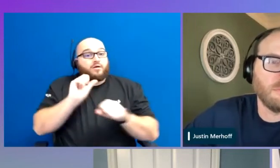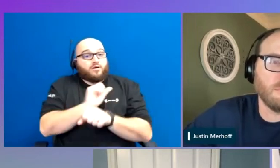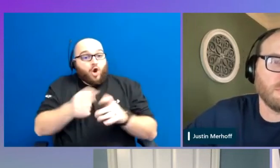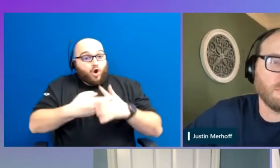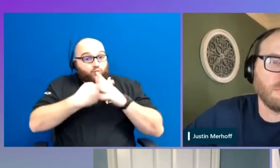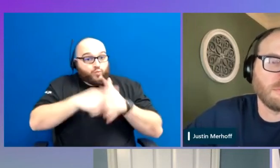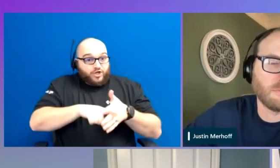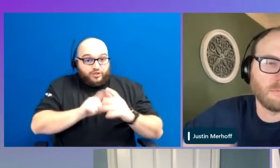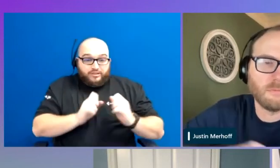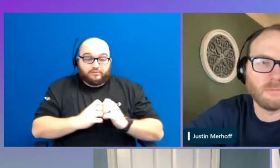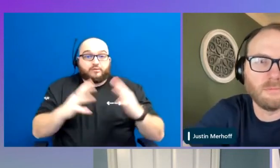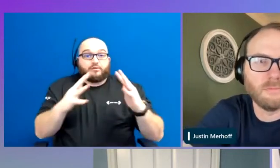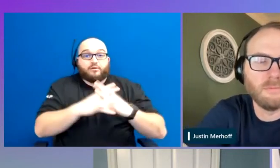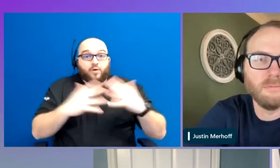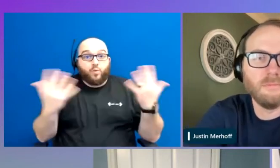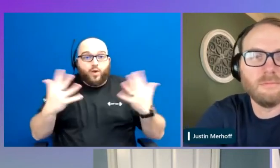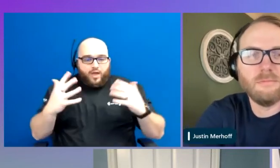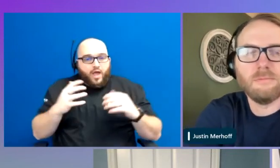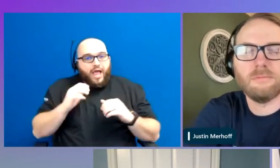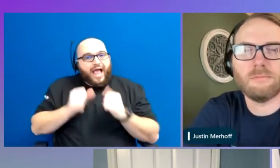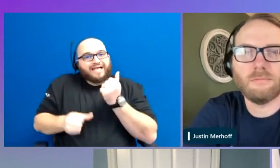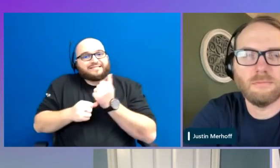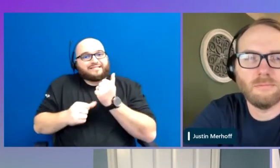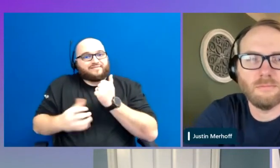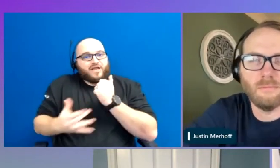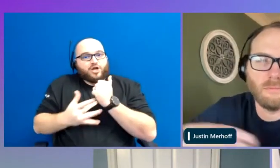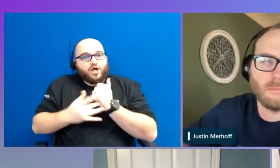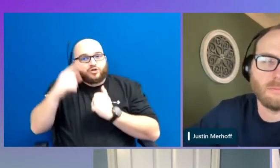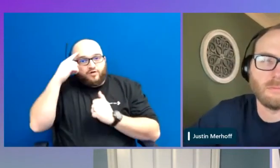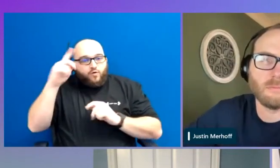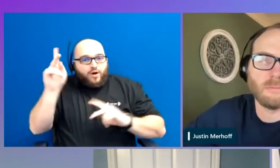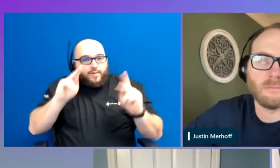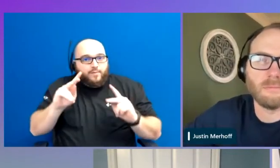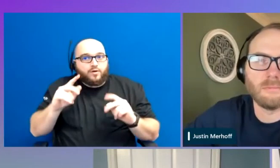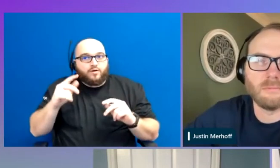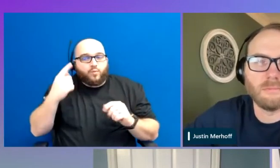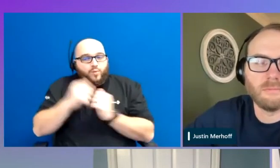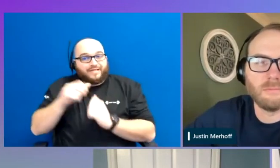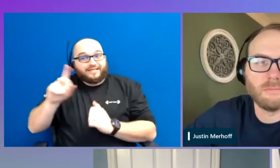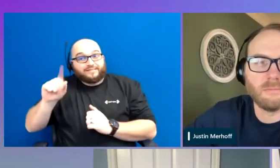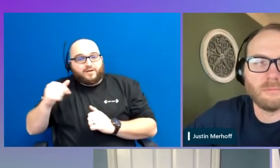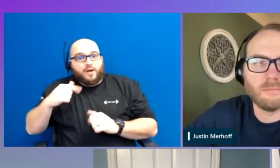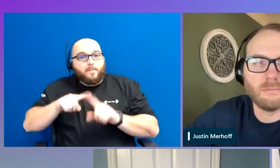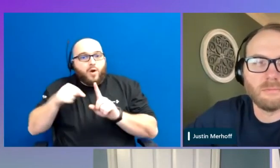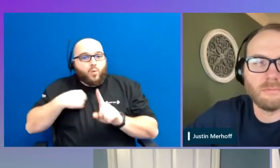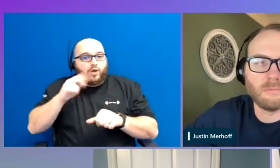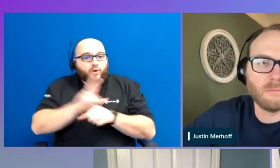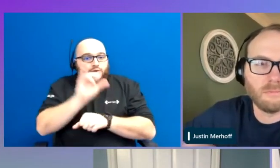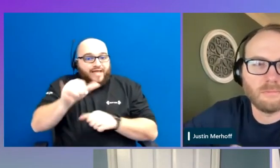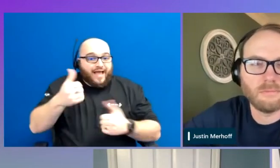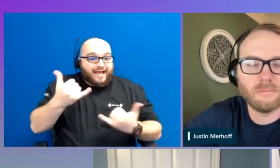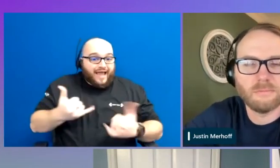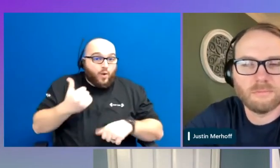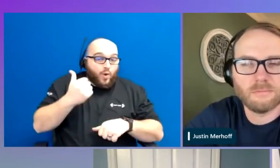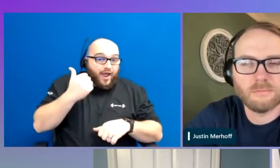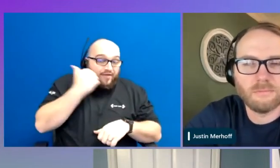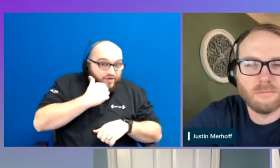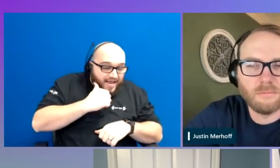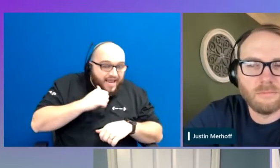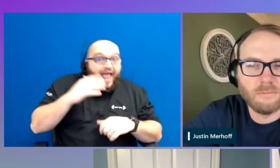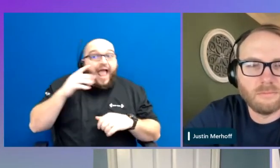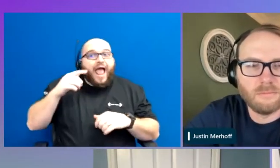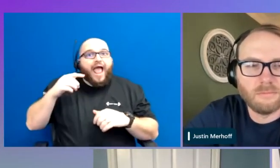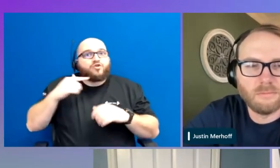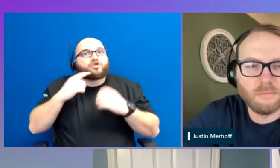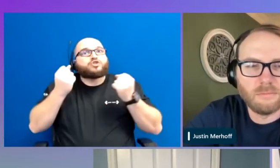assistive tools for people with disabilities that we use every day. And there's so many tools that will be developed in the future that are going to